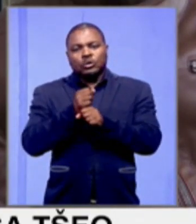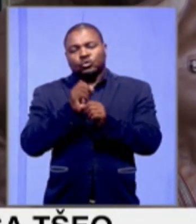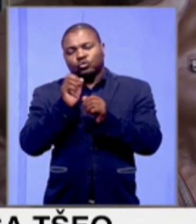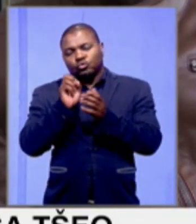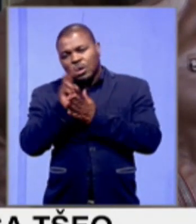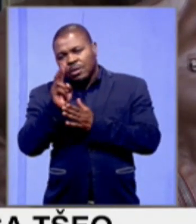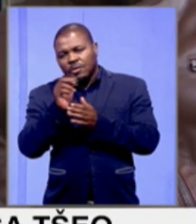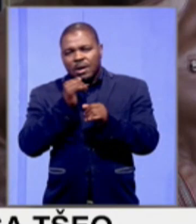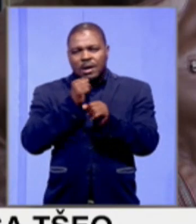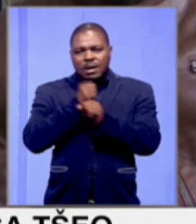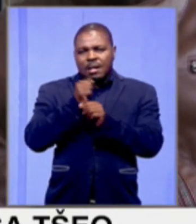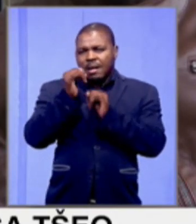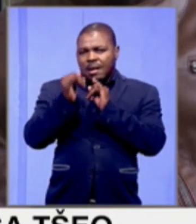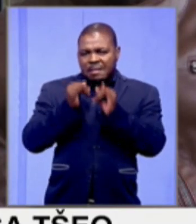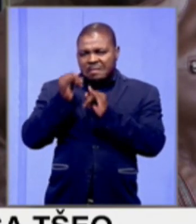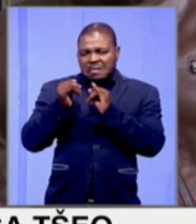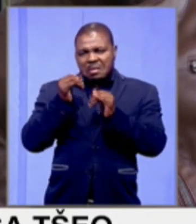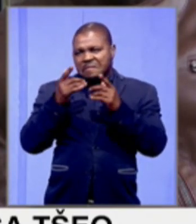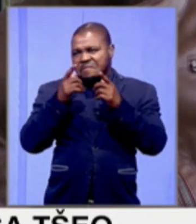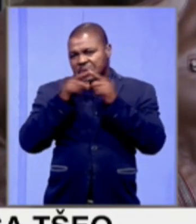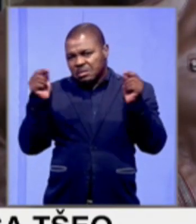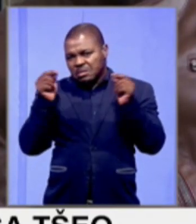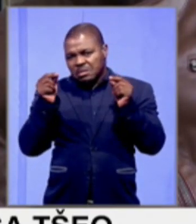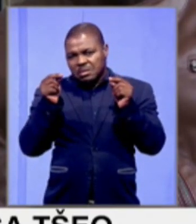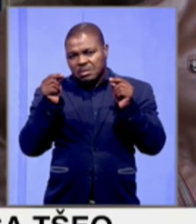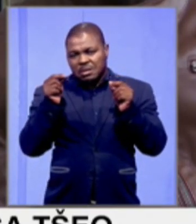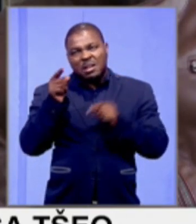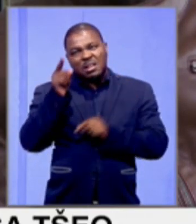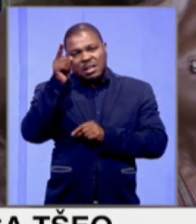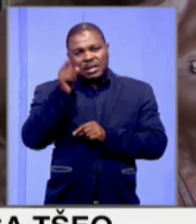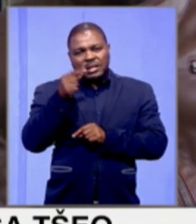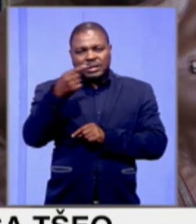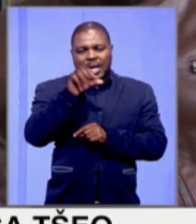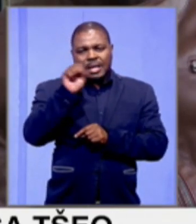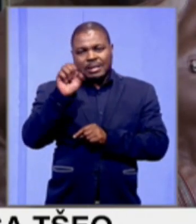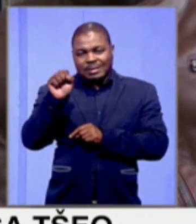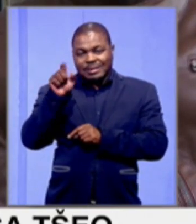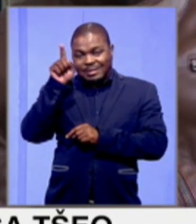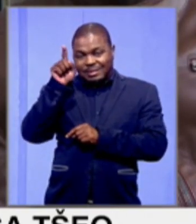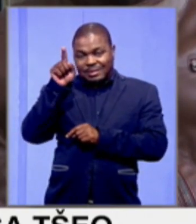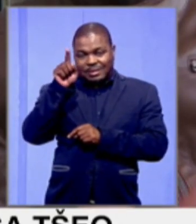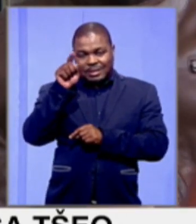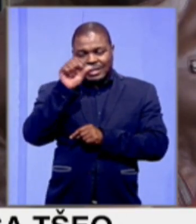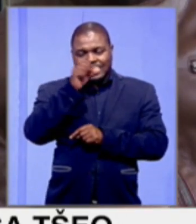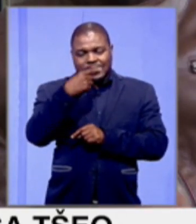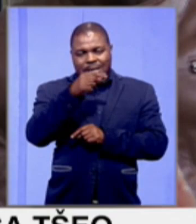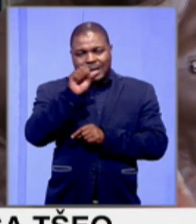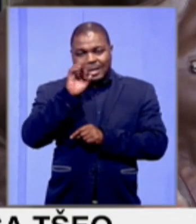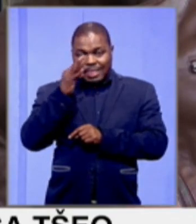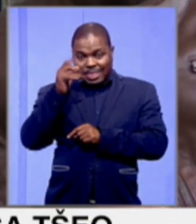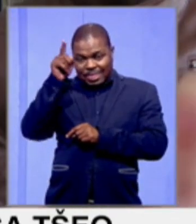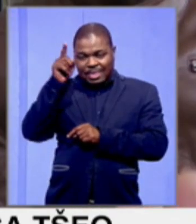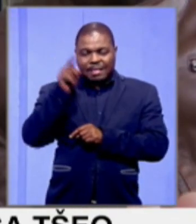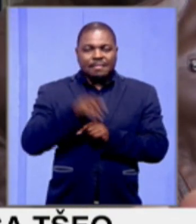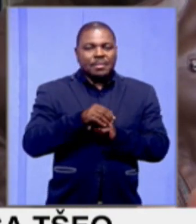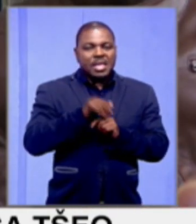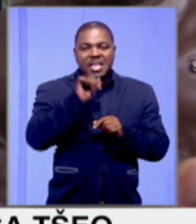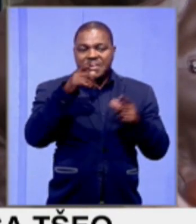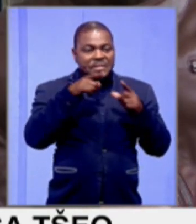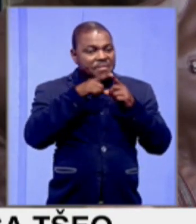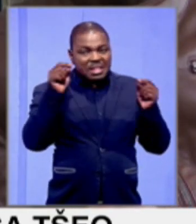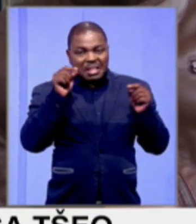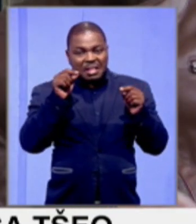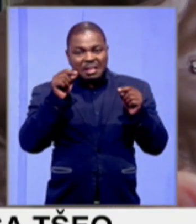out from grade 11, you know, in Ghana, we call it JSS 3. When you are out, you can't get any